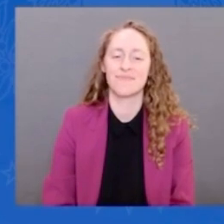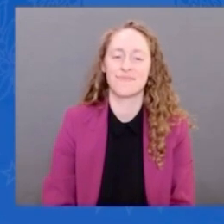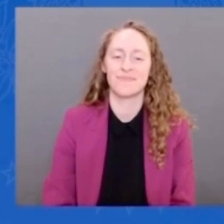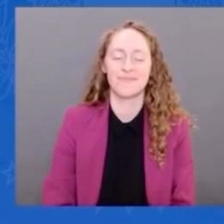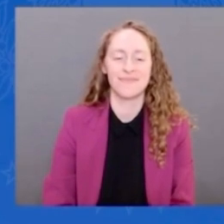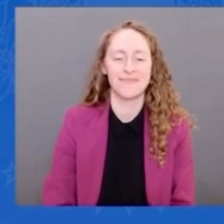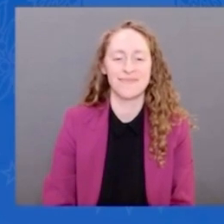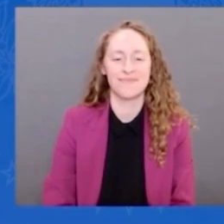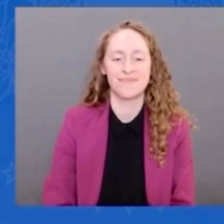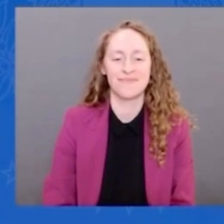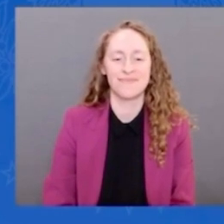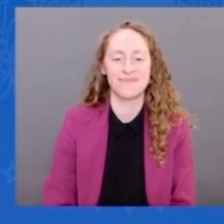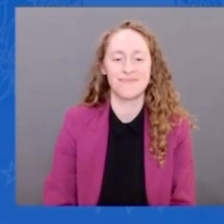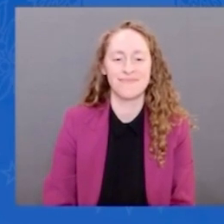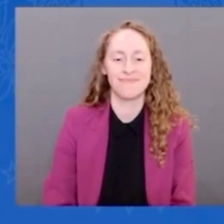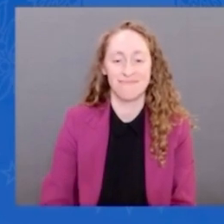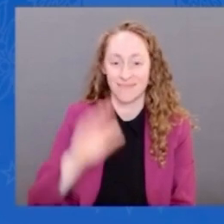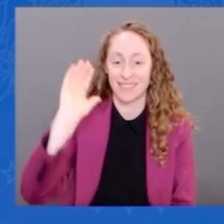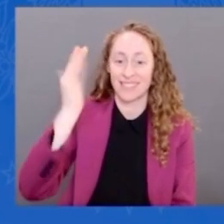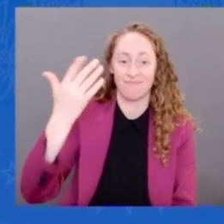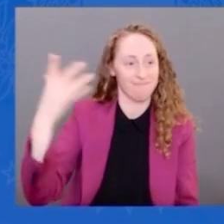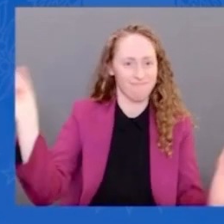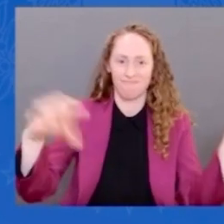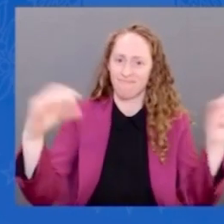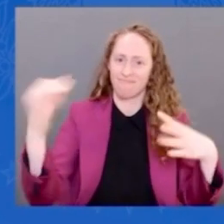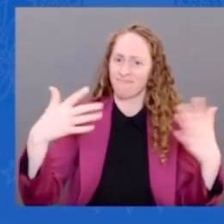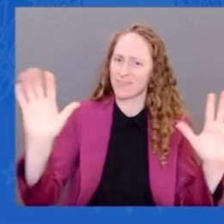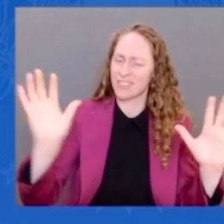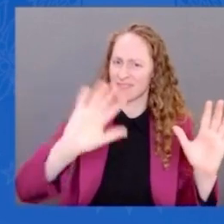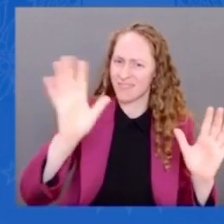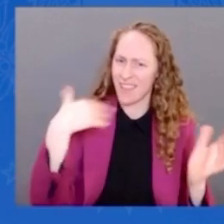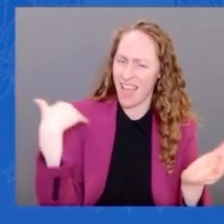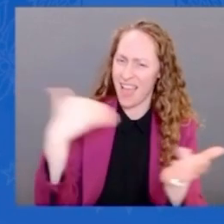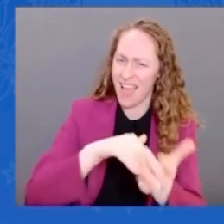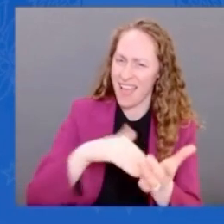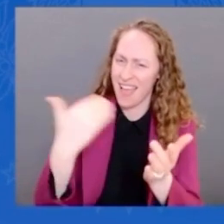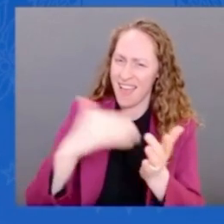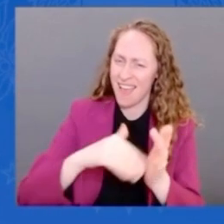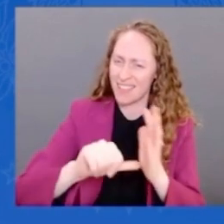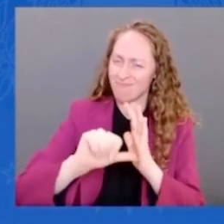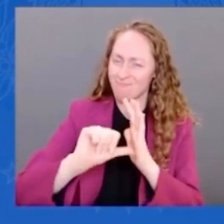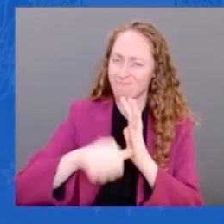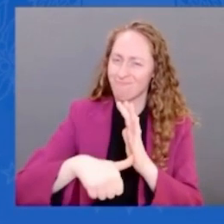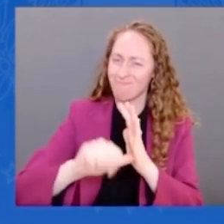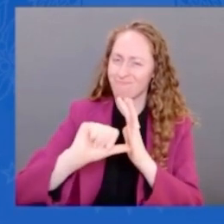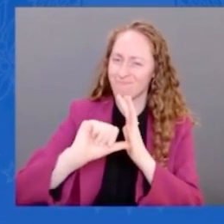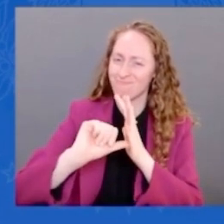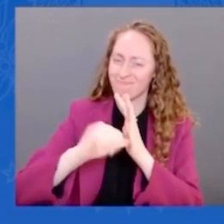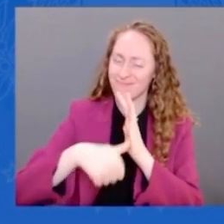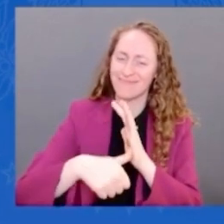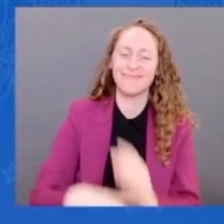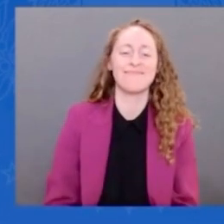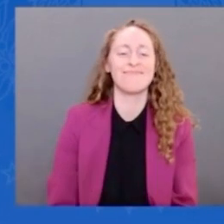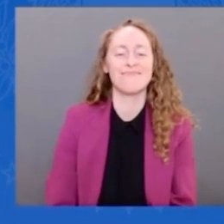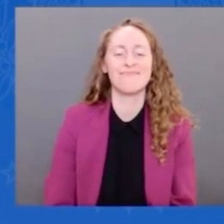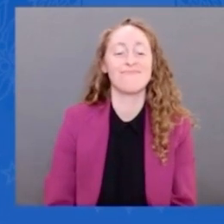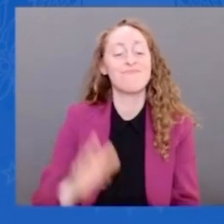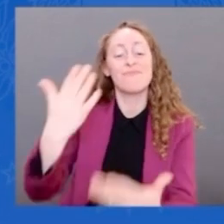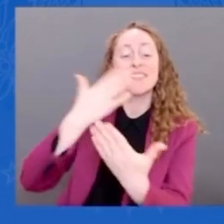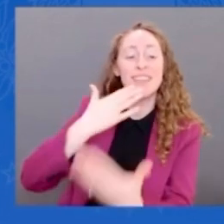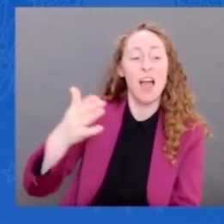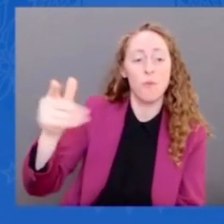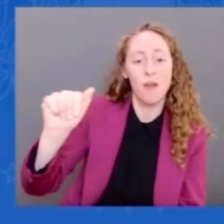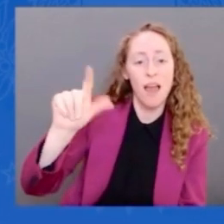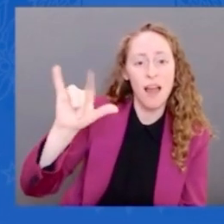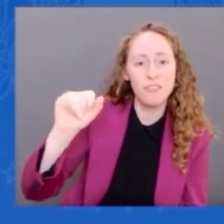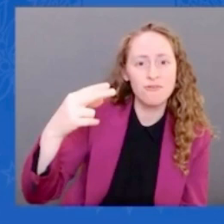I'm going to say it again. Look, Alicia, thank you very much for your story. And I wanted to